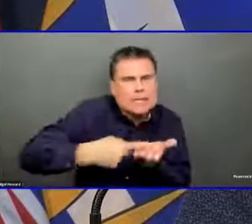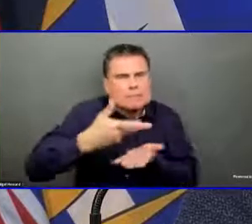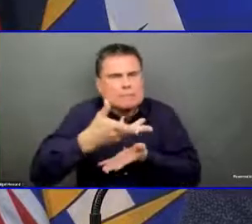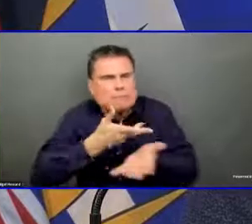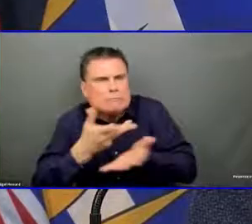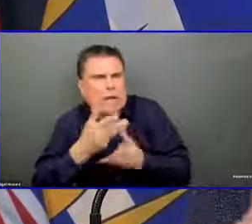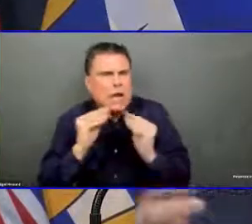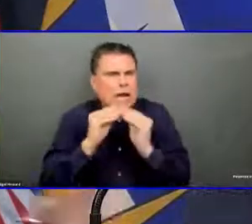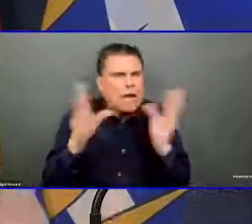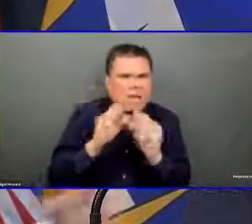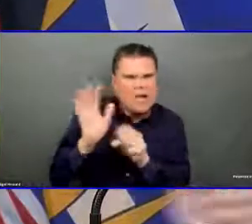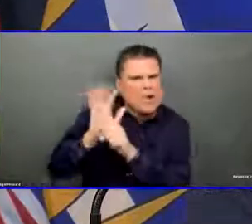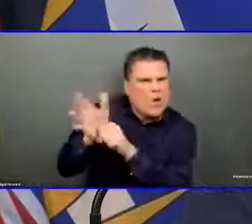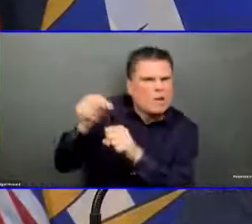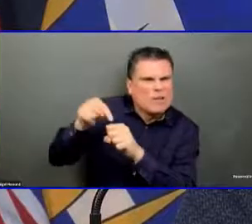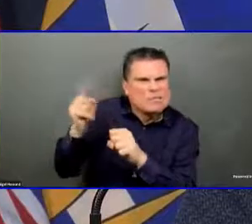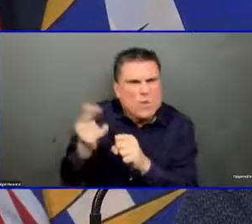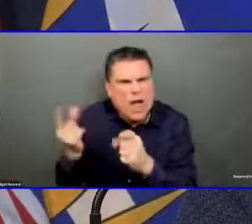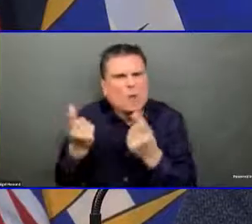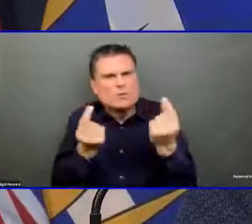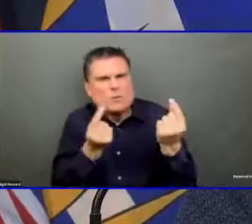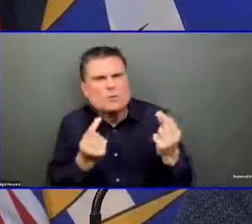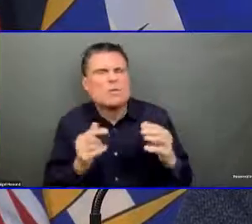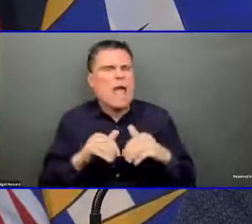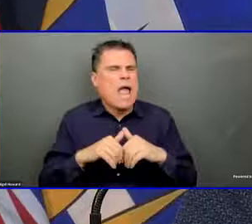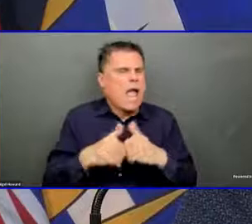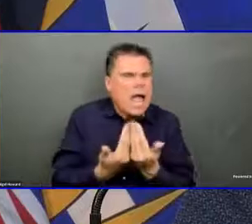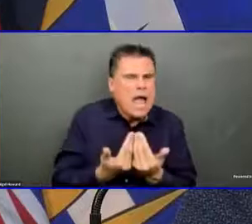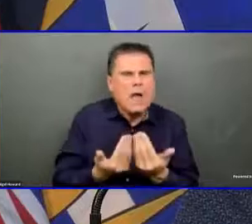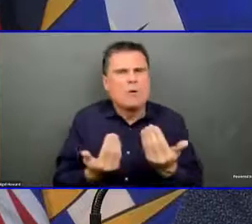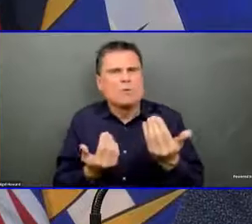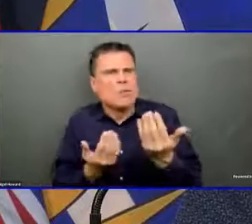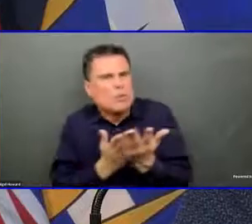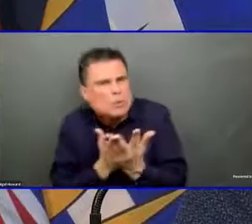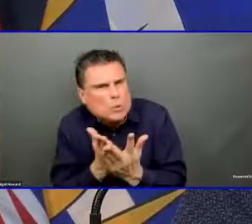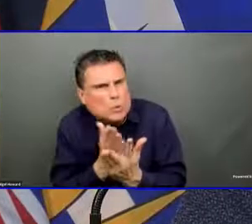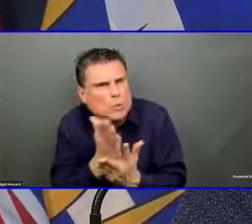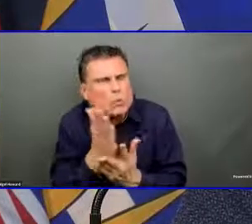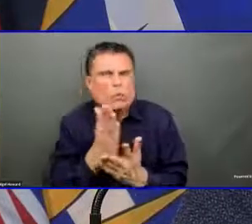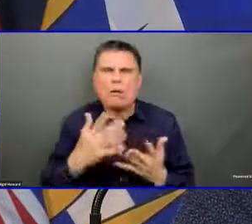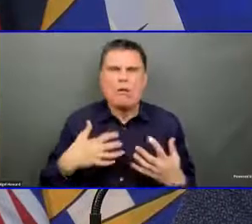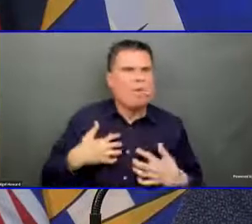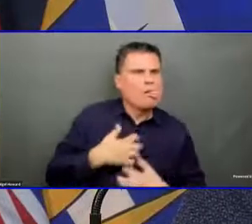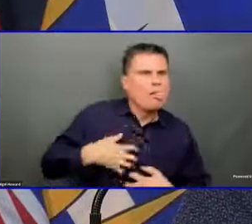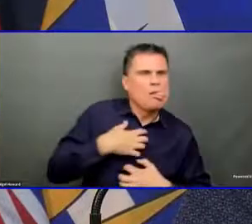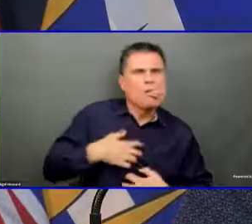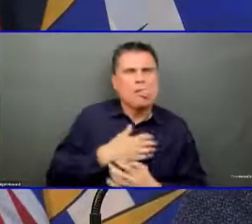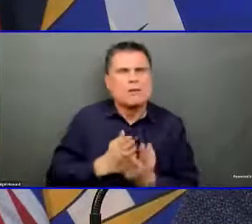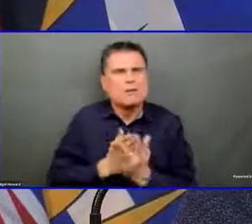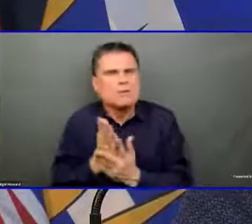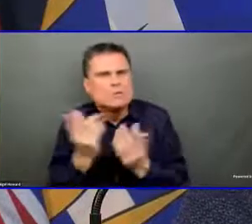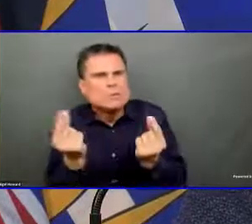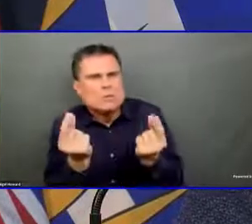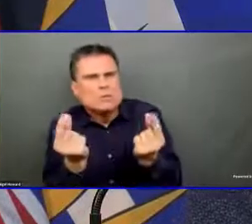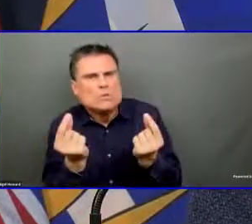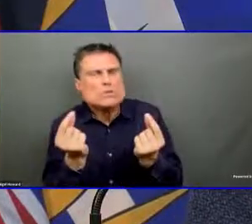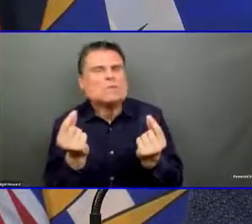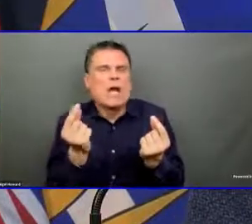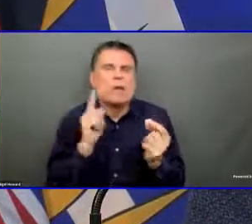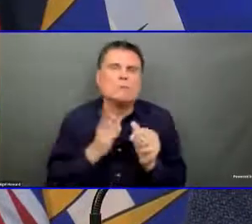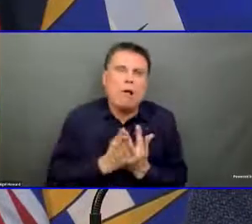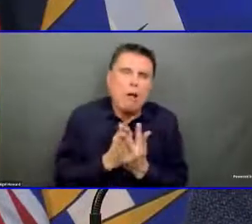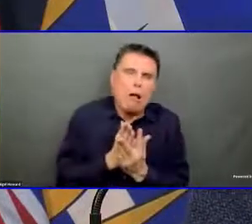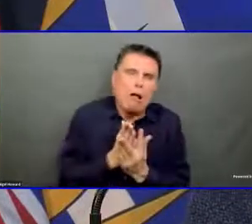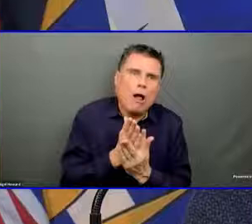to help people get through those long symptoms that people are experiencing. But yes, that's